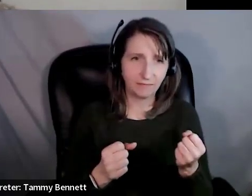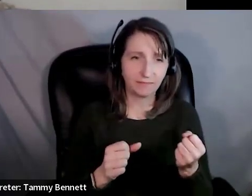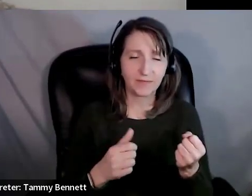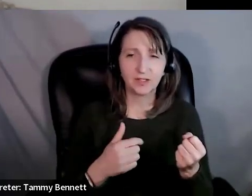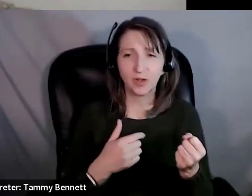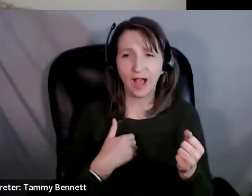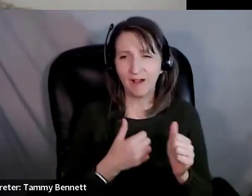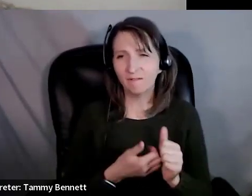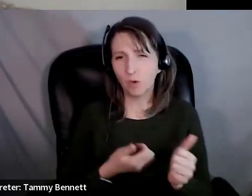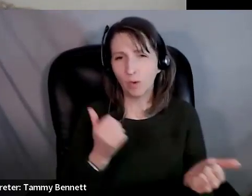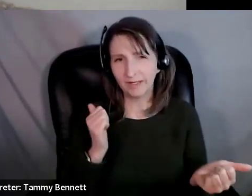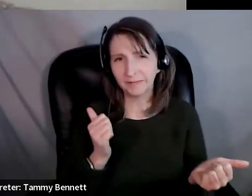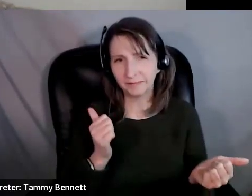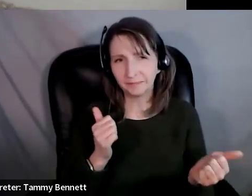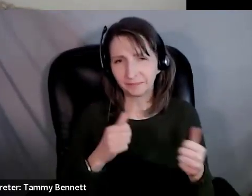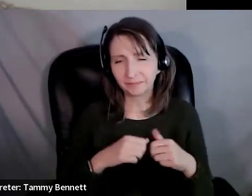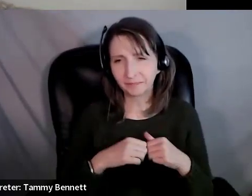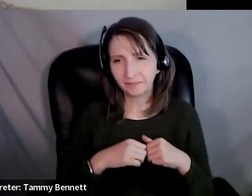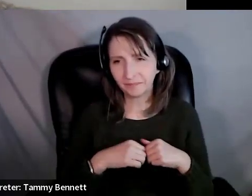I can. Um,